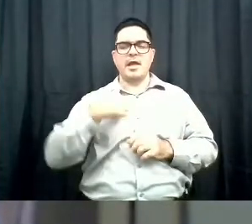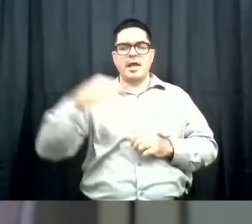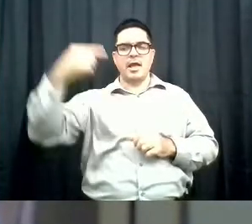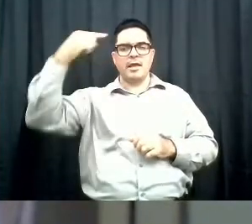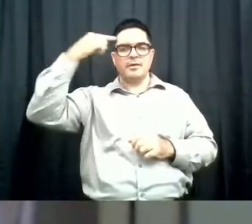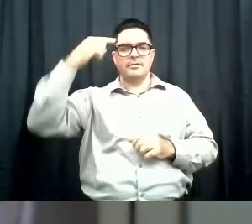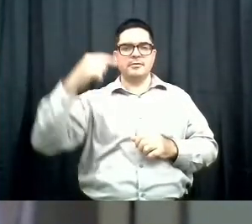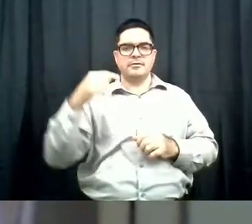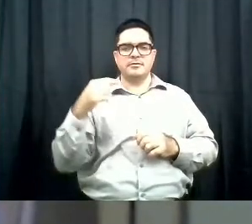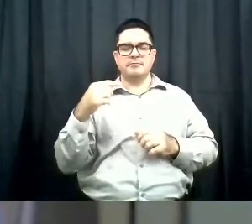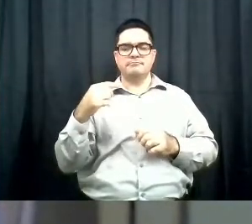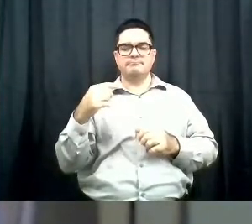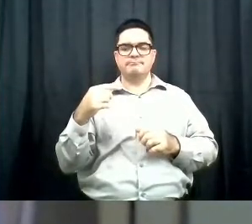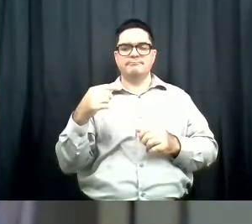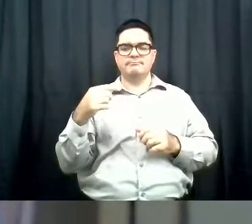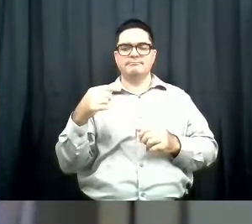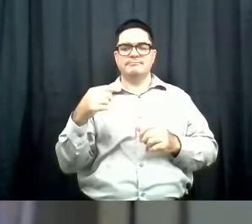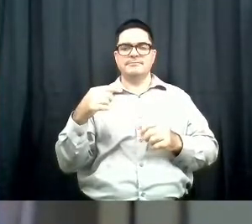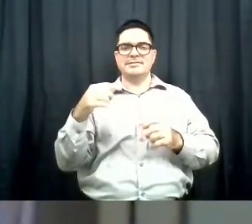the situation.